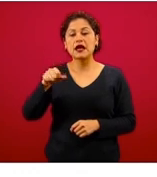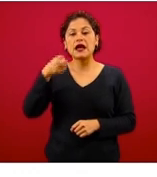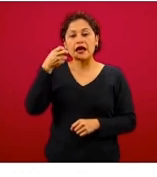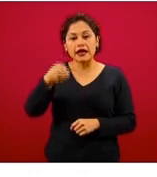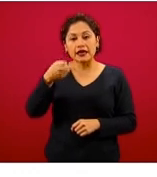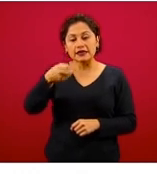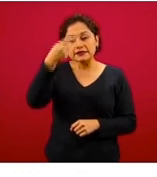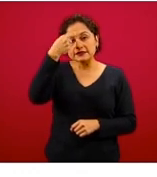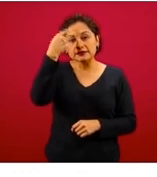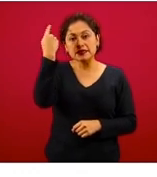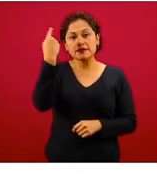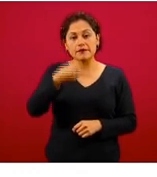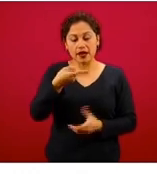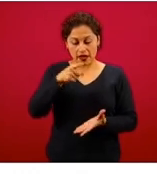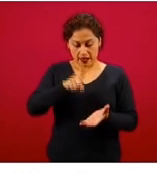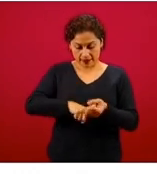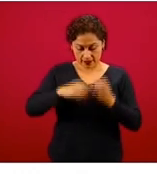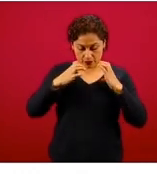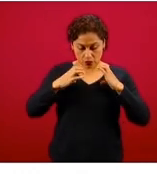So basically,